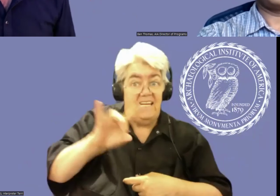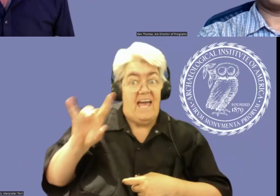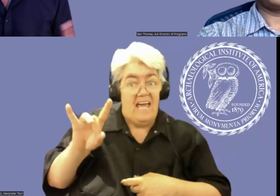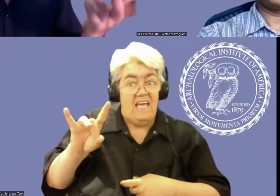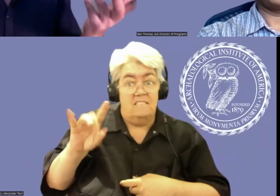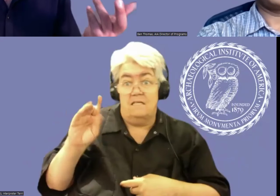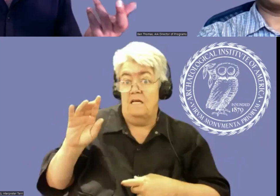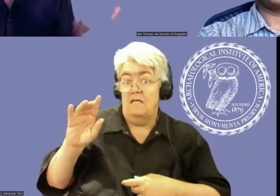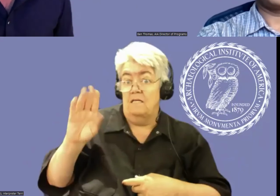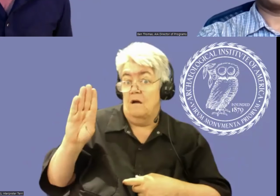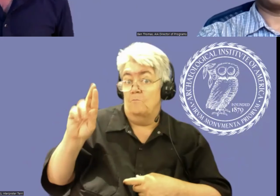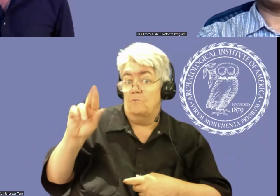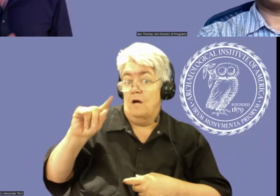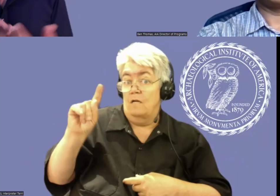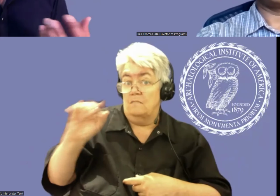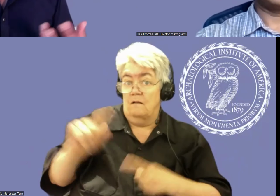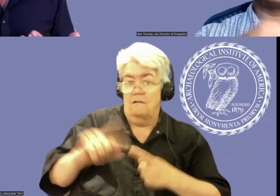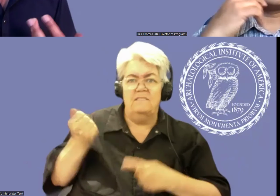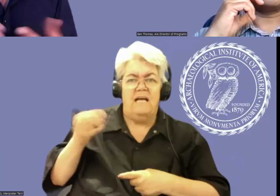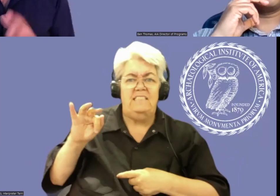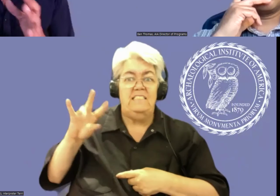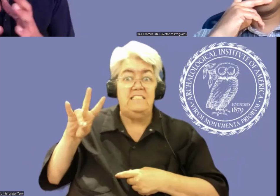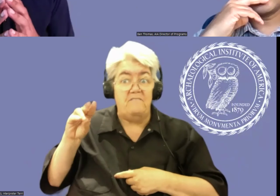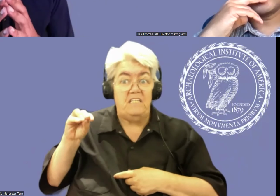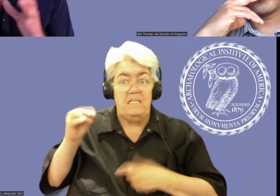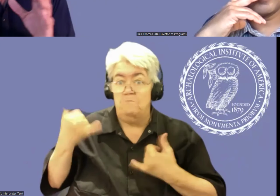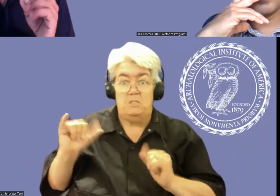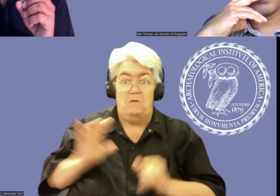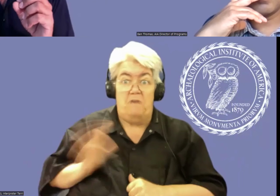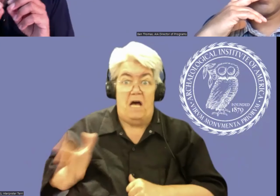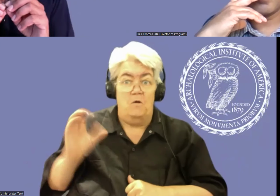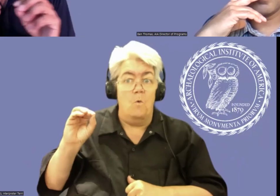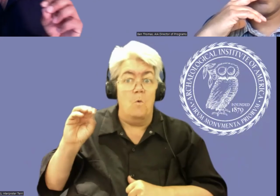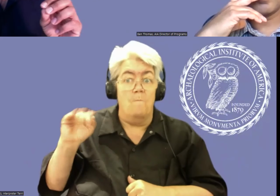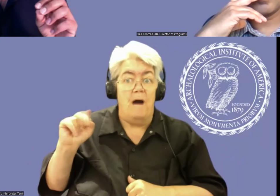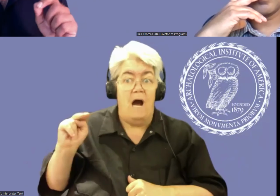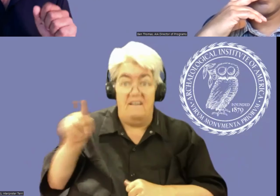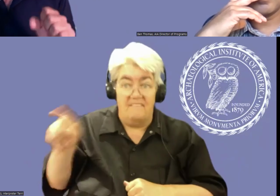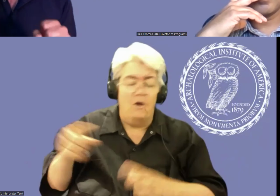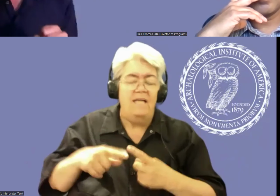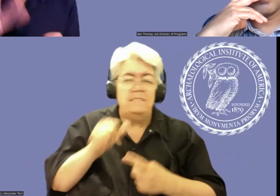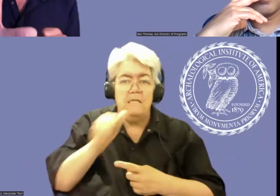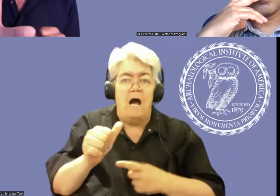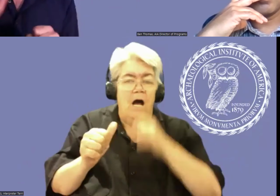Brazil, 1970 in Oman. So it's, you know, it's, it's, again, it's not something completely,